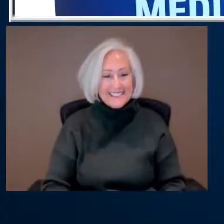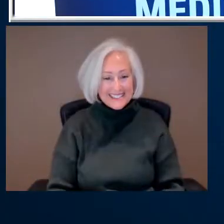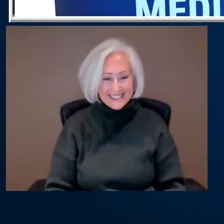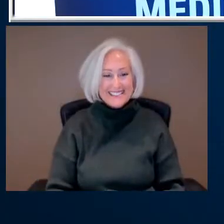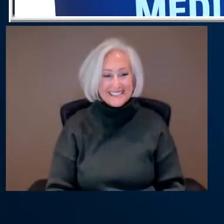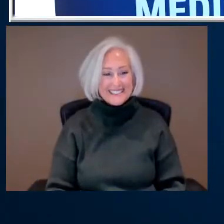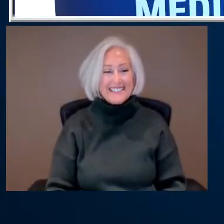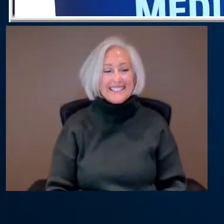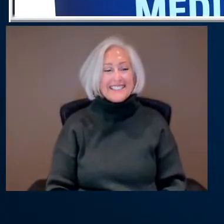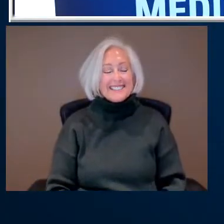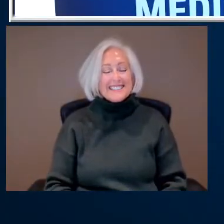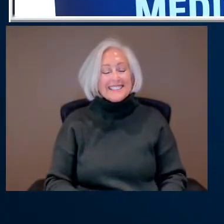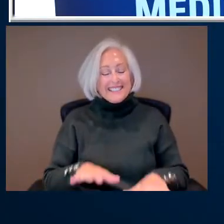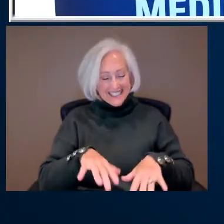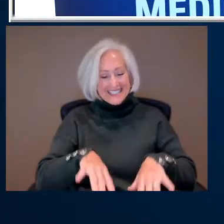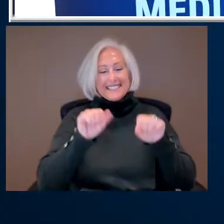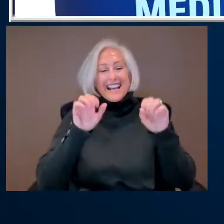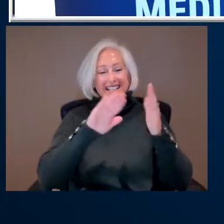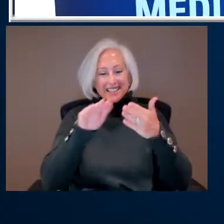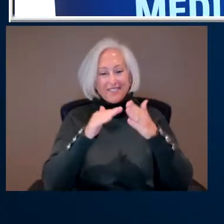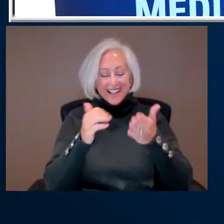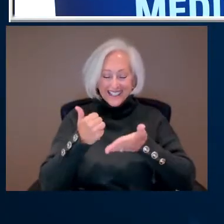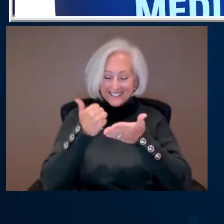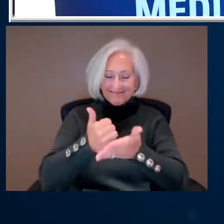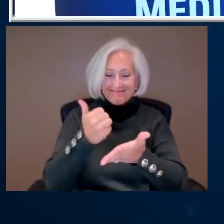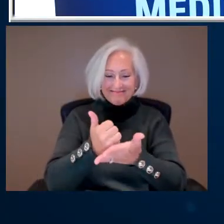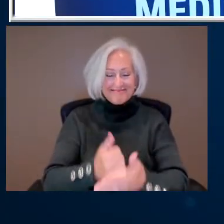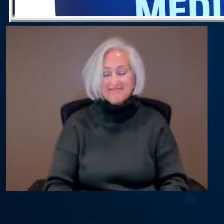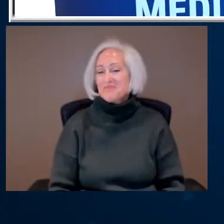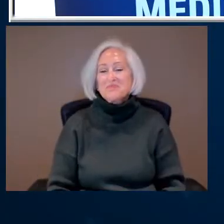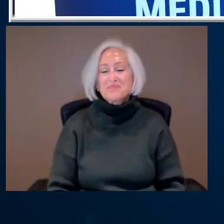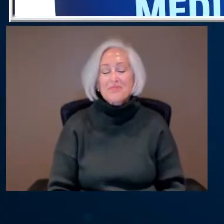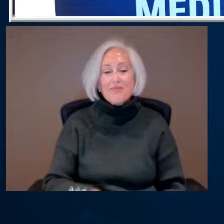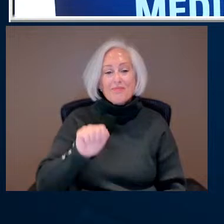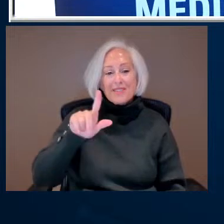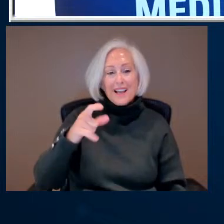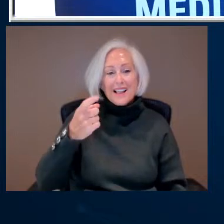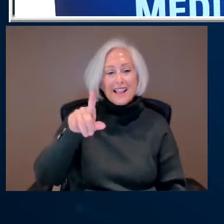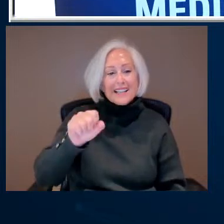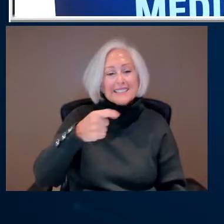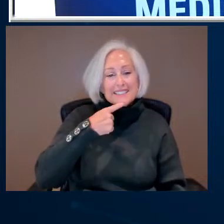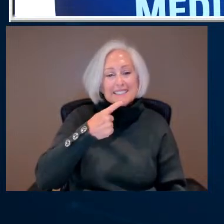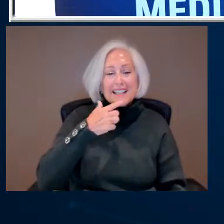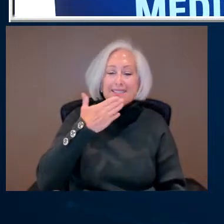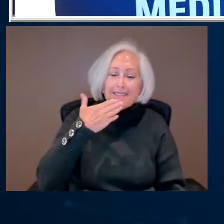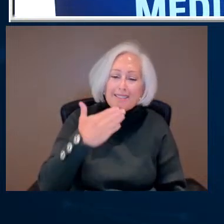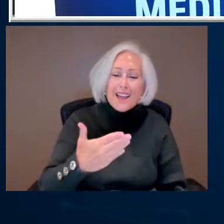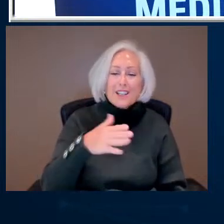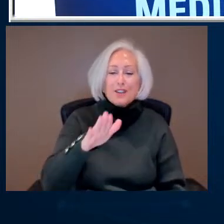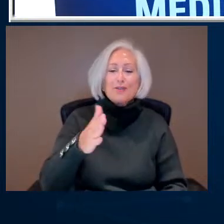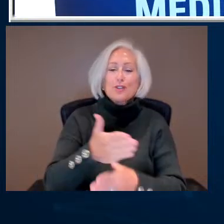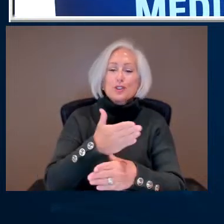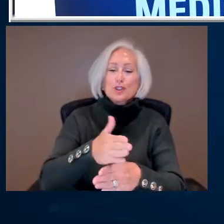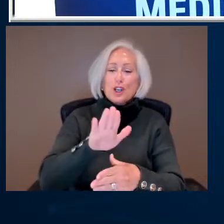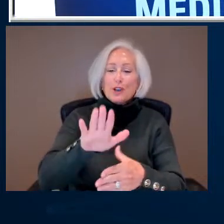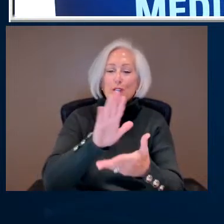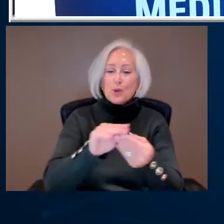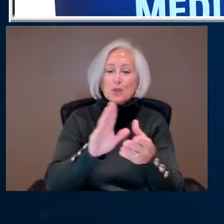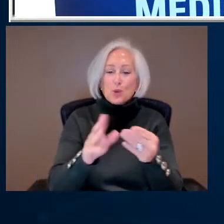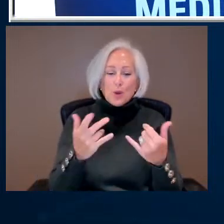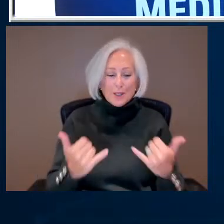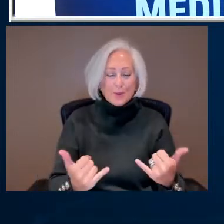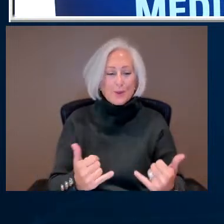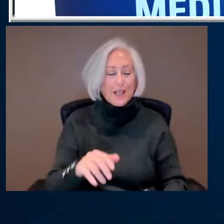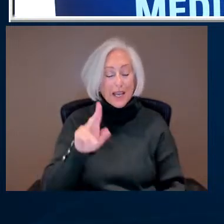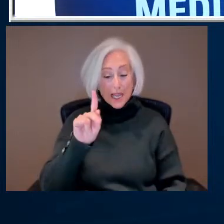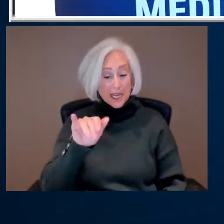for sure. Alexis just wants to let you know she thanks you for sharing your story with us today. Kim wants to